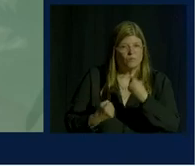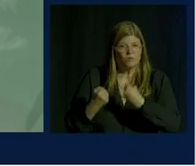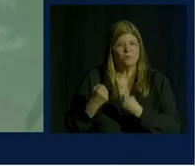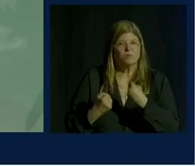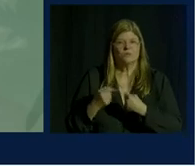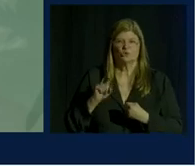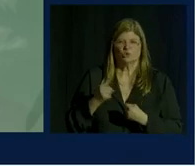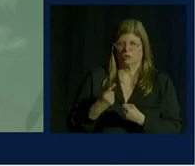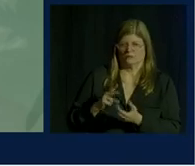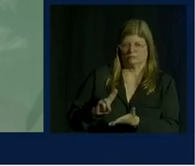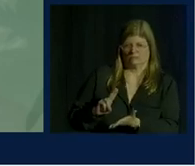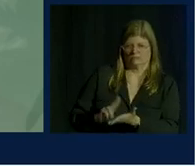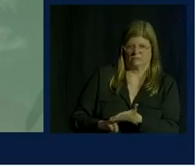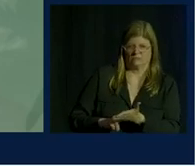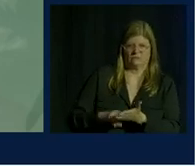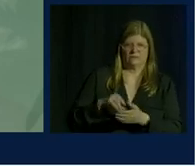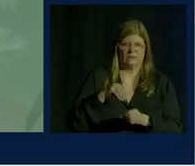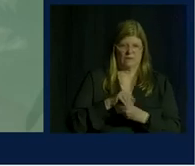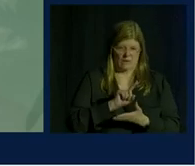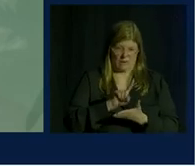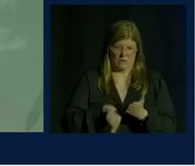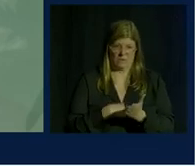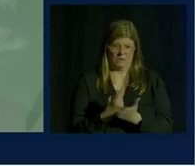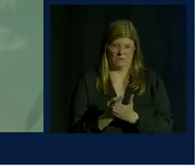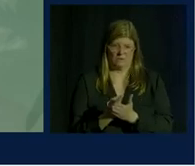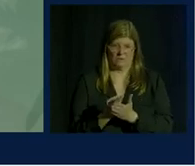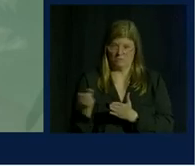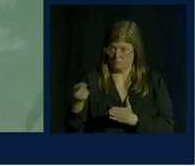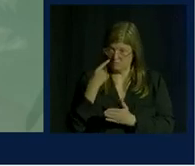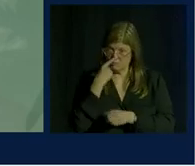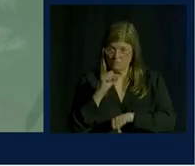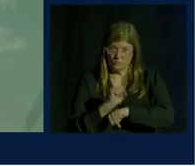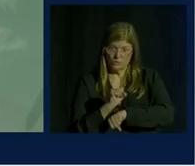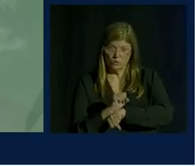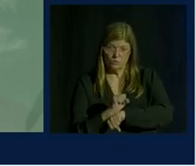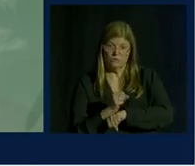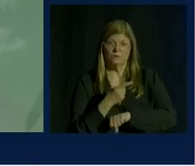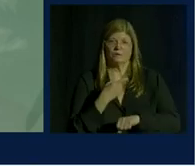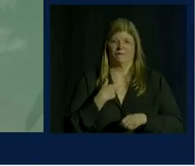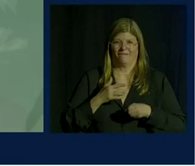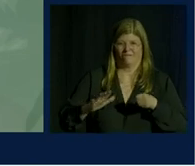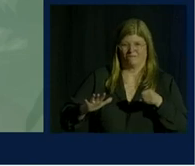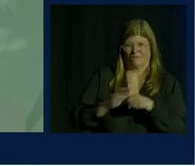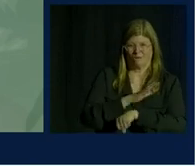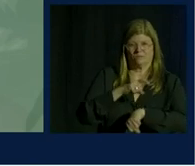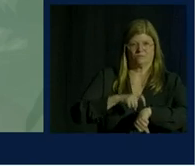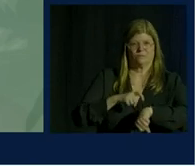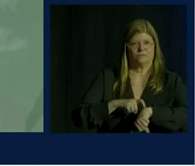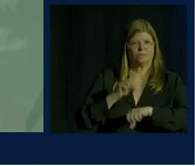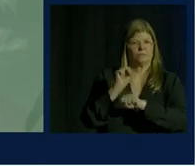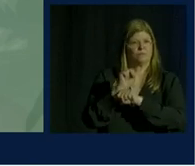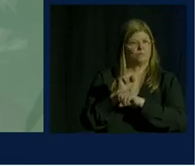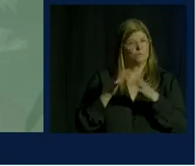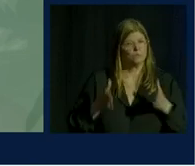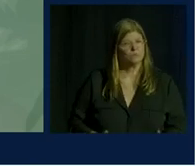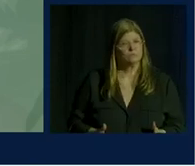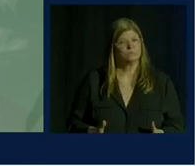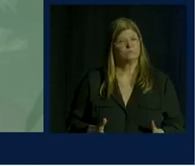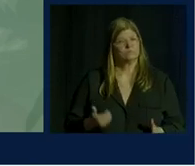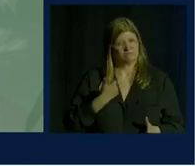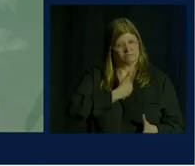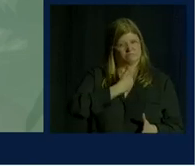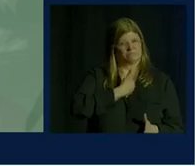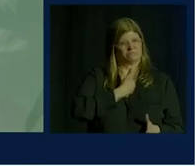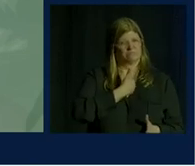you desire to work, we employ full-time employees. We have our own small fleet of cars. And